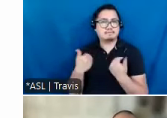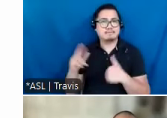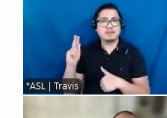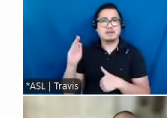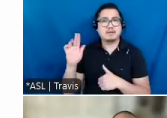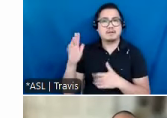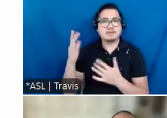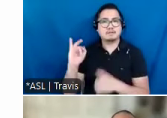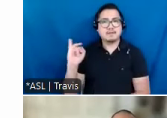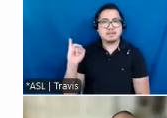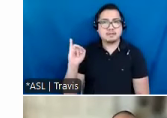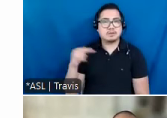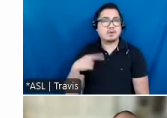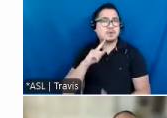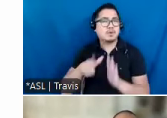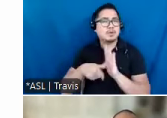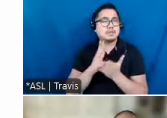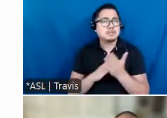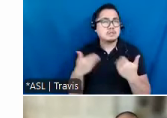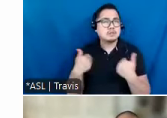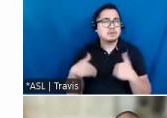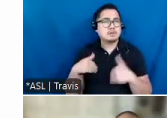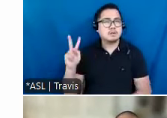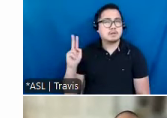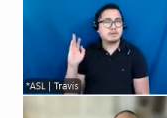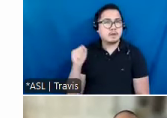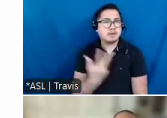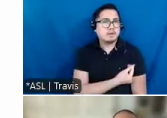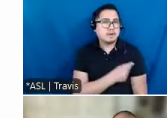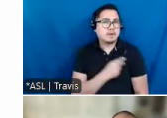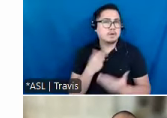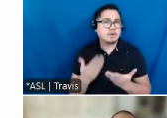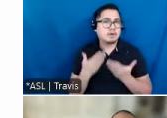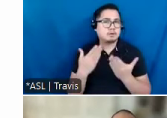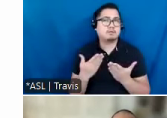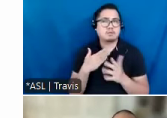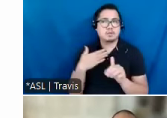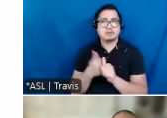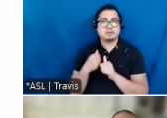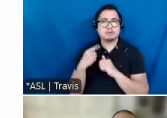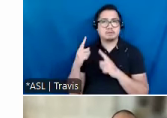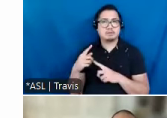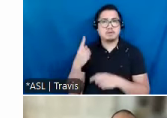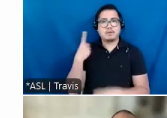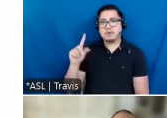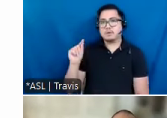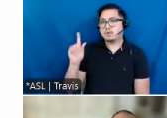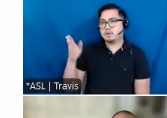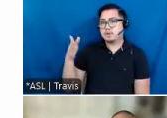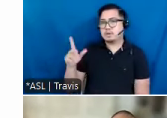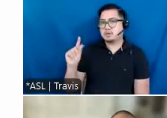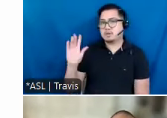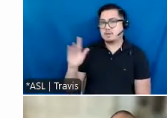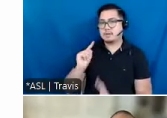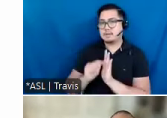also reviewing some of the respiratory virus vaccine recommendations that have been updated for the 2024-2025